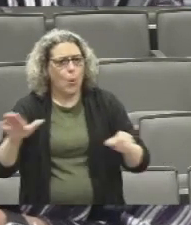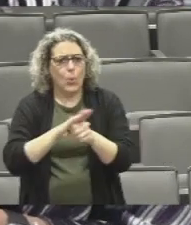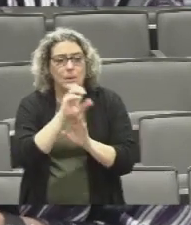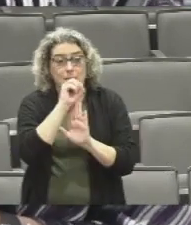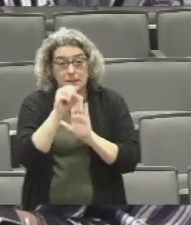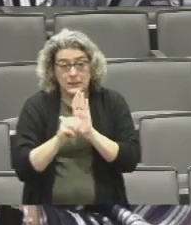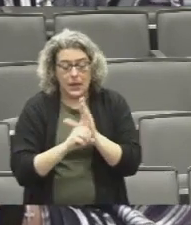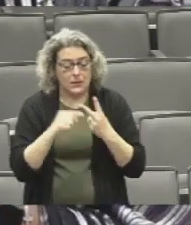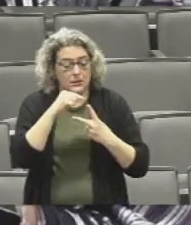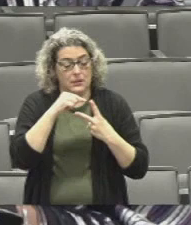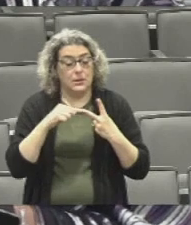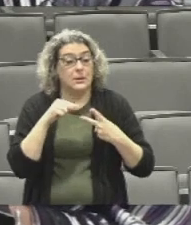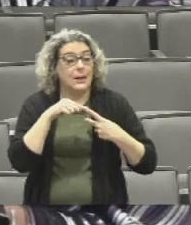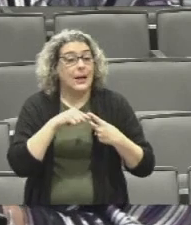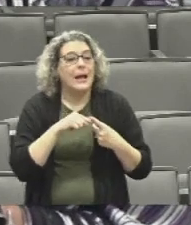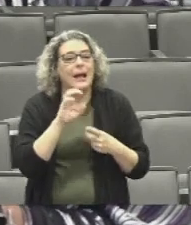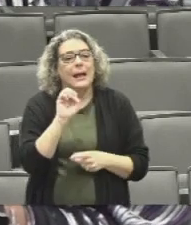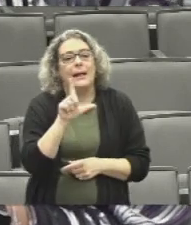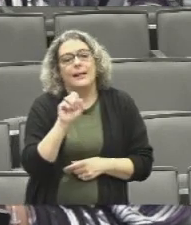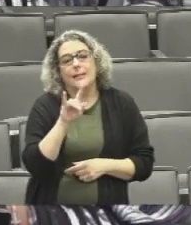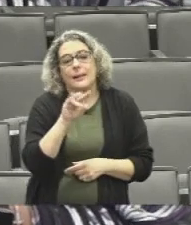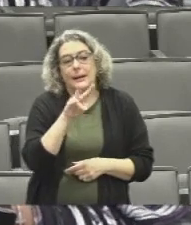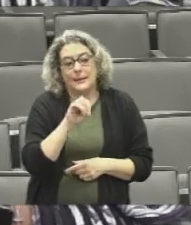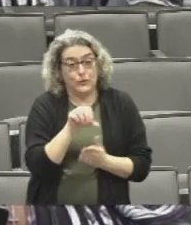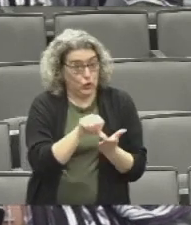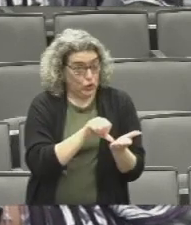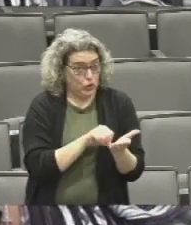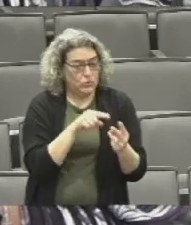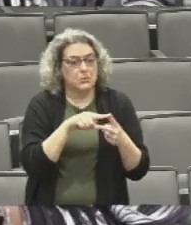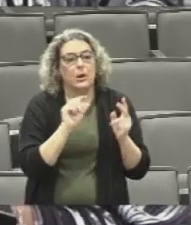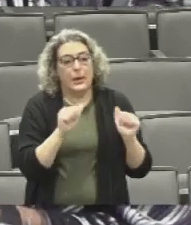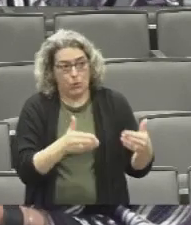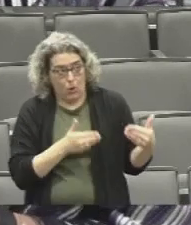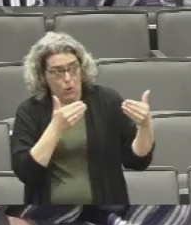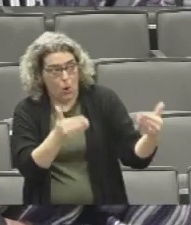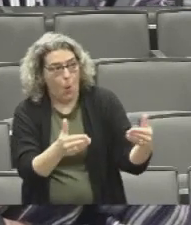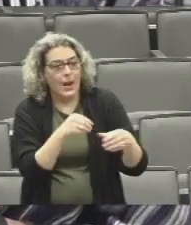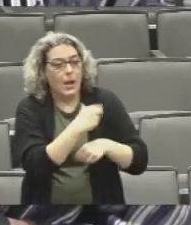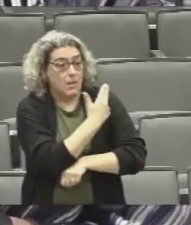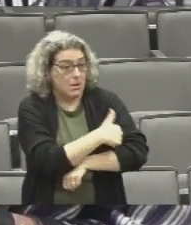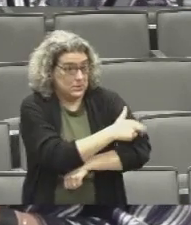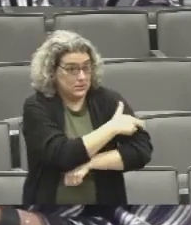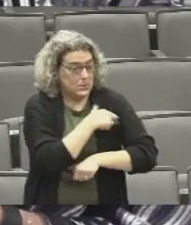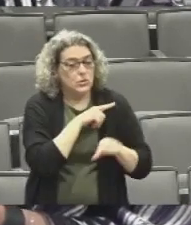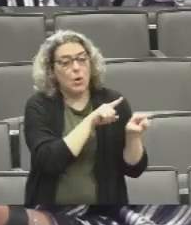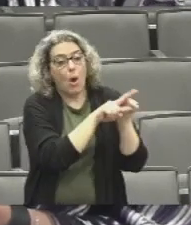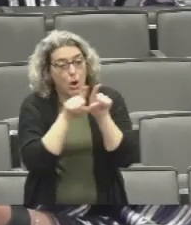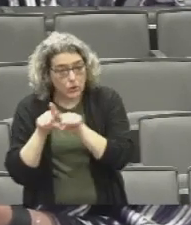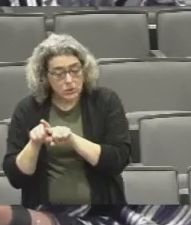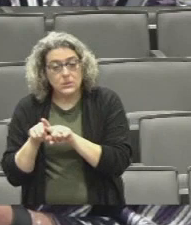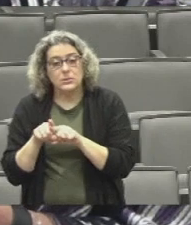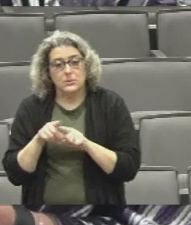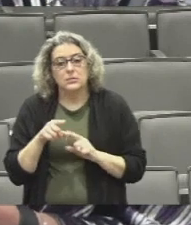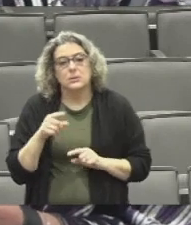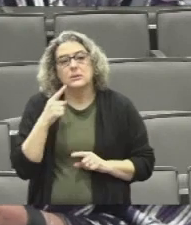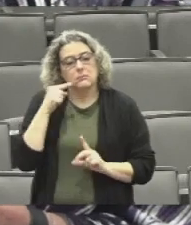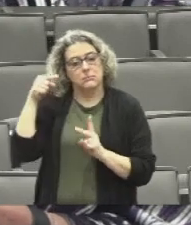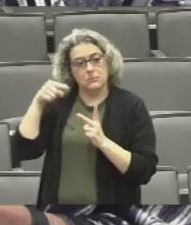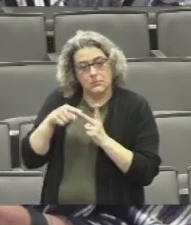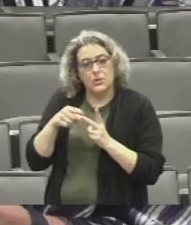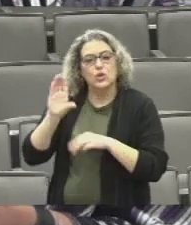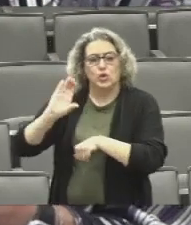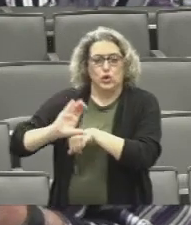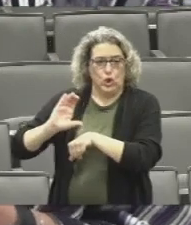elective surgeries could be started again in hospital systems, and the direct health measures in regards